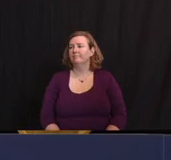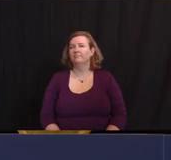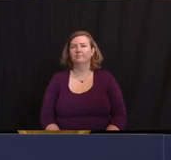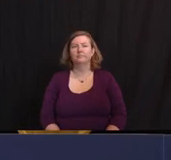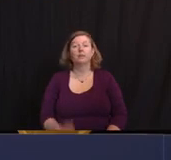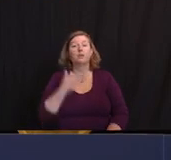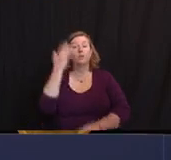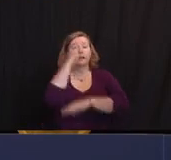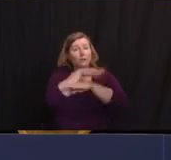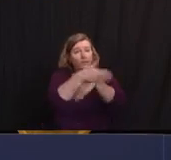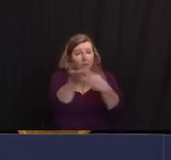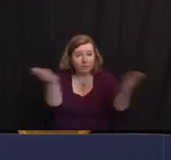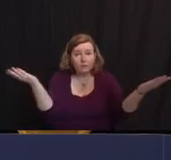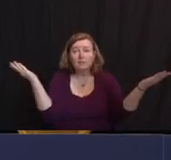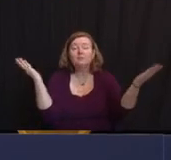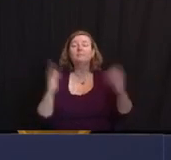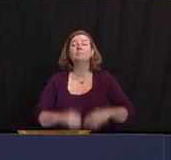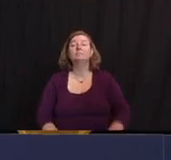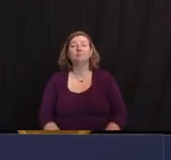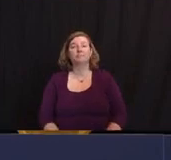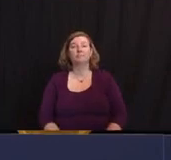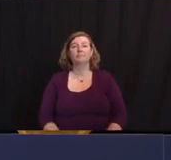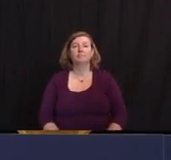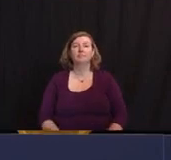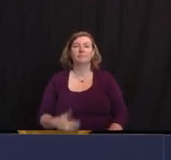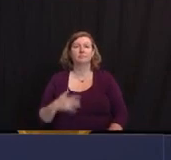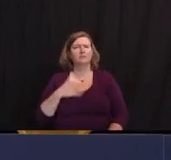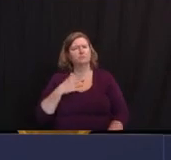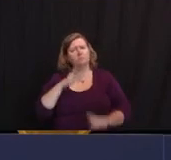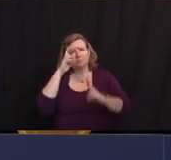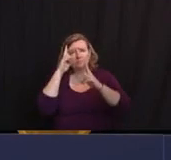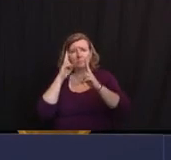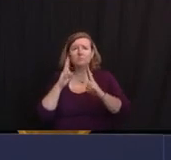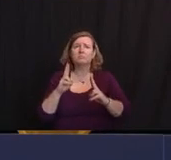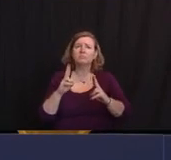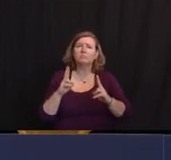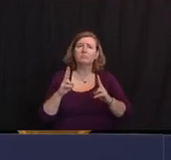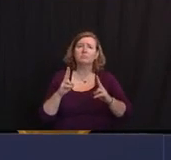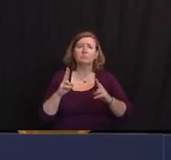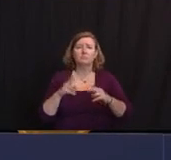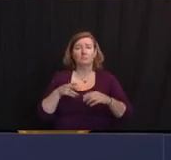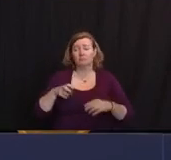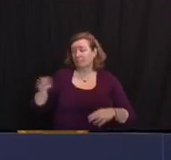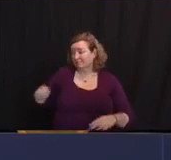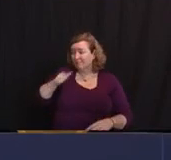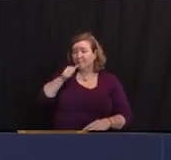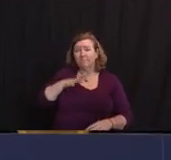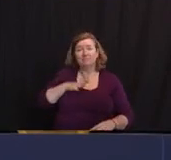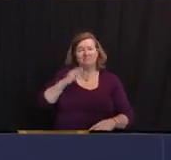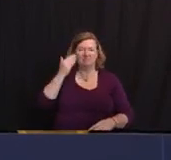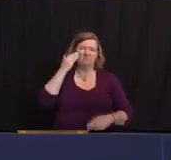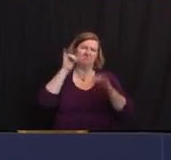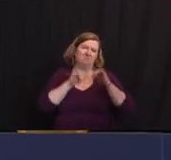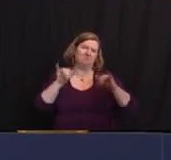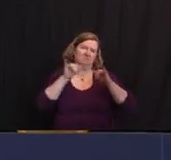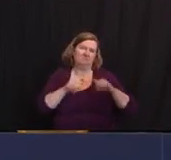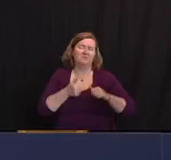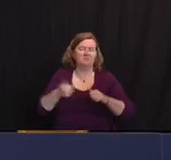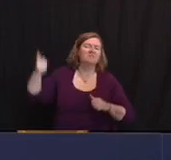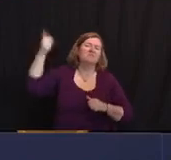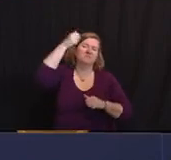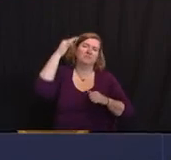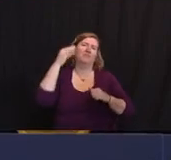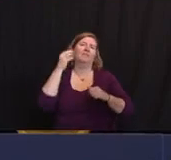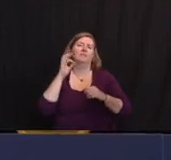Good afternoon, everyone. Honored to be seated next to the woman on my right who needs no introduction, the Commissioner of the Department of Health, Judy